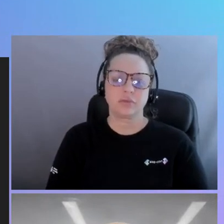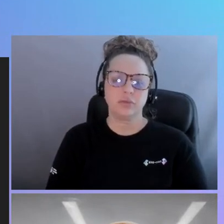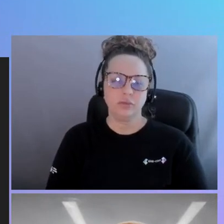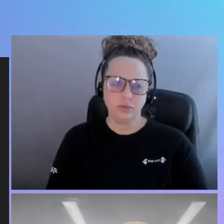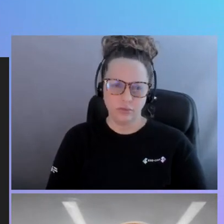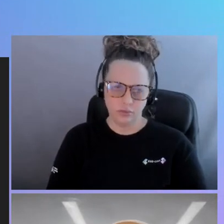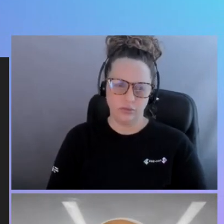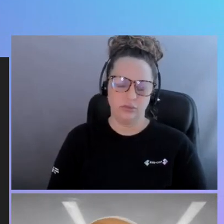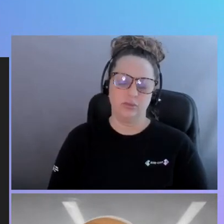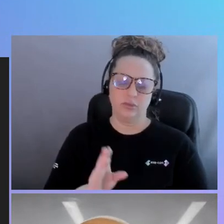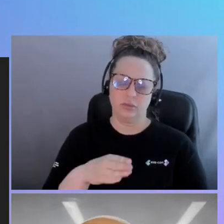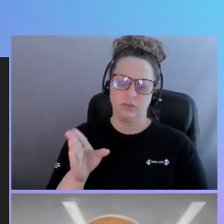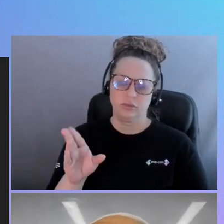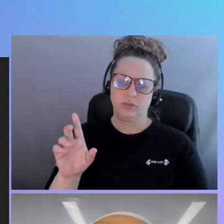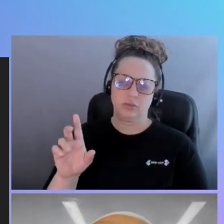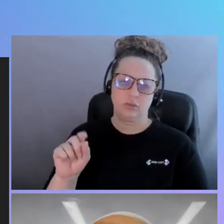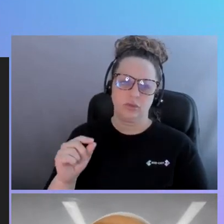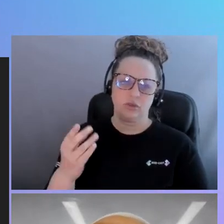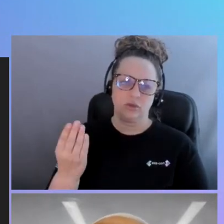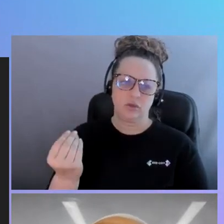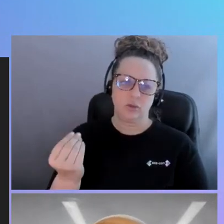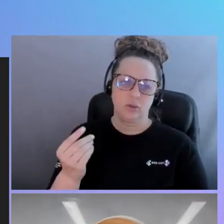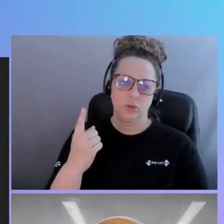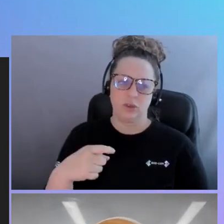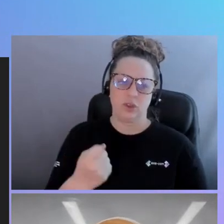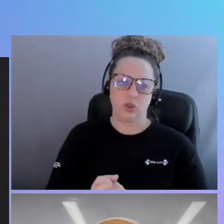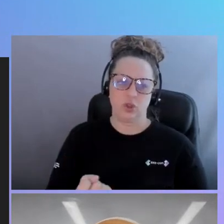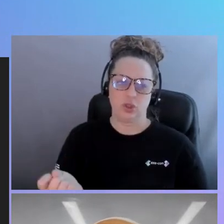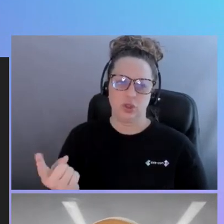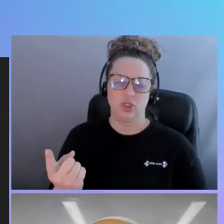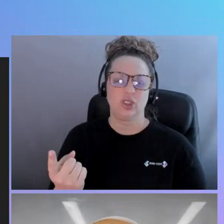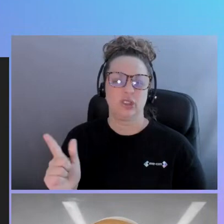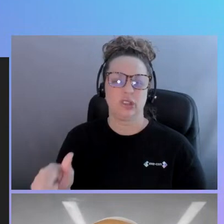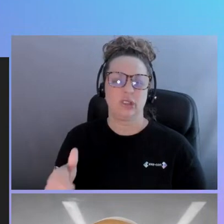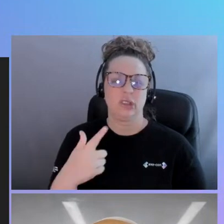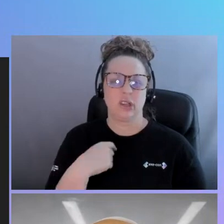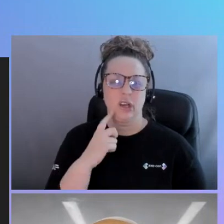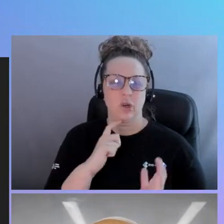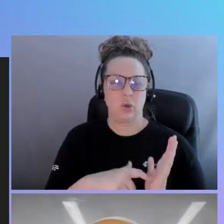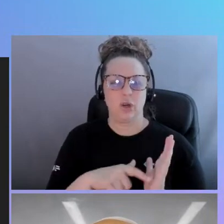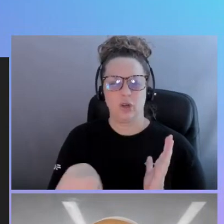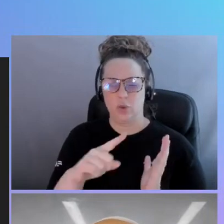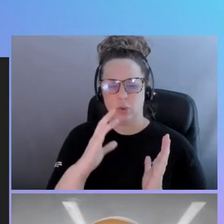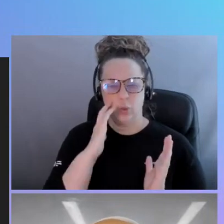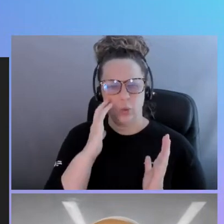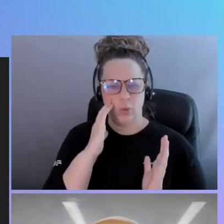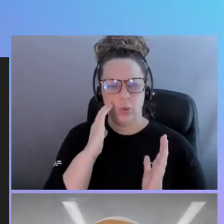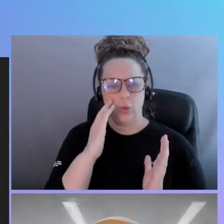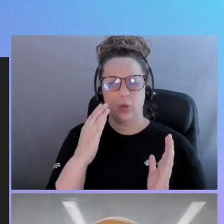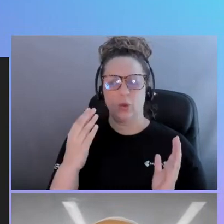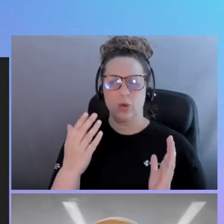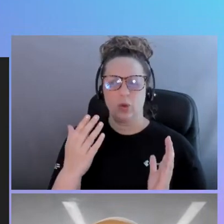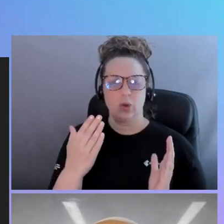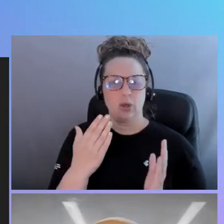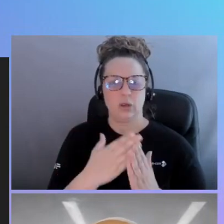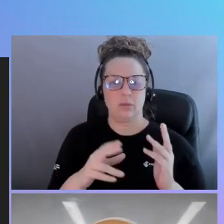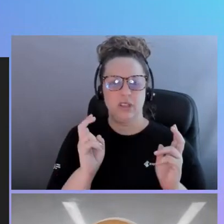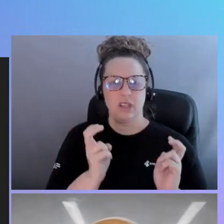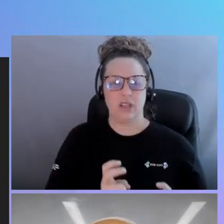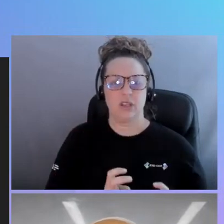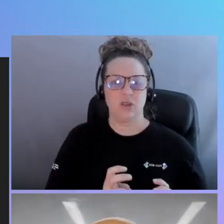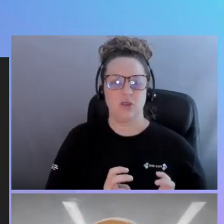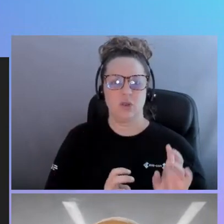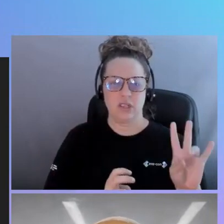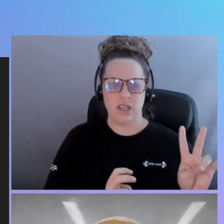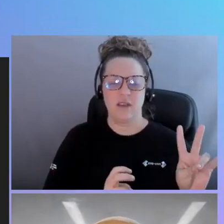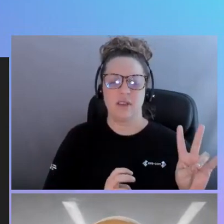And 2014, iOS 8, one year later, I think Apple probably recognized some of these issues with iOS 7,